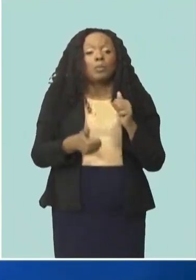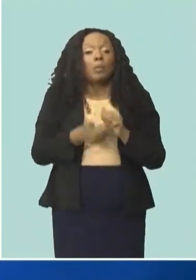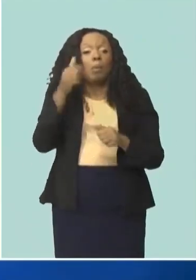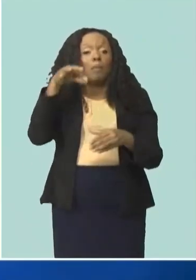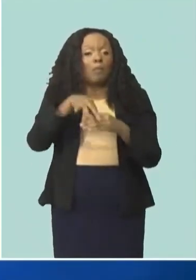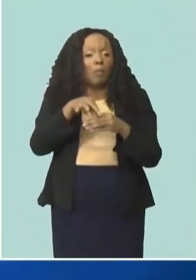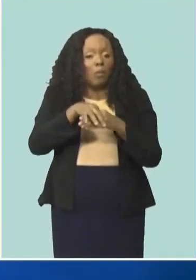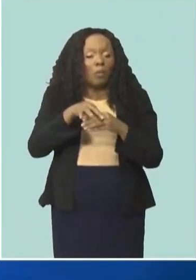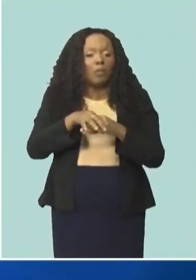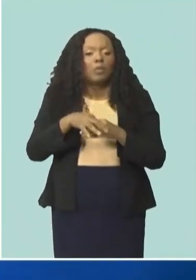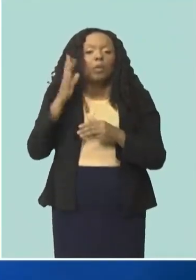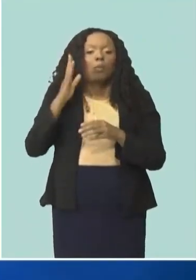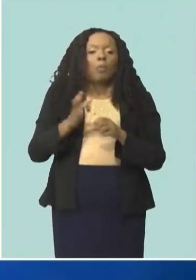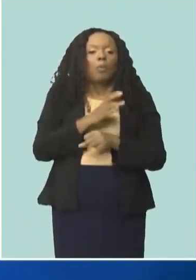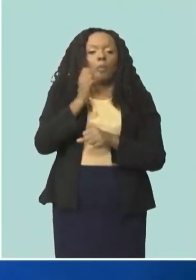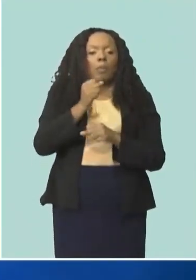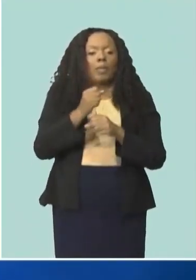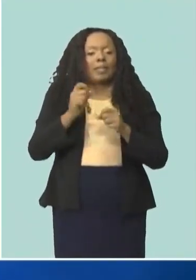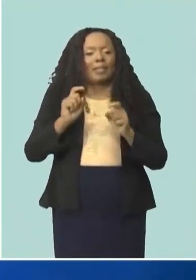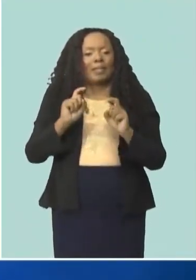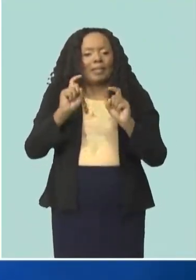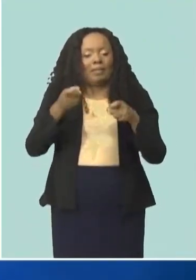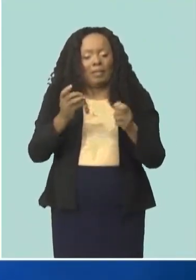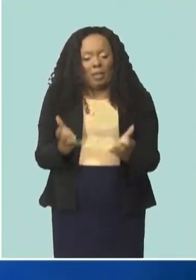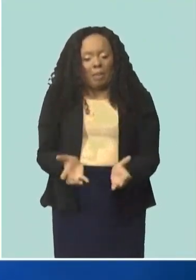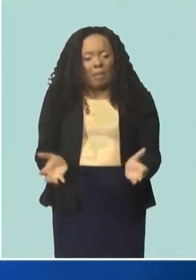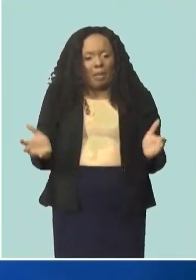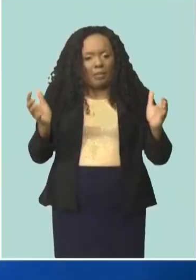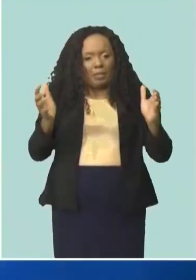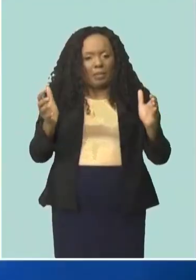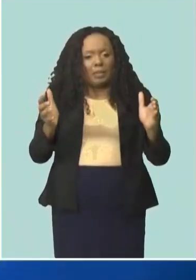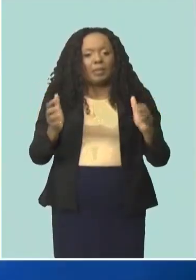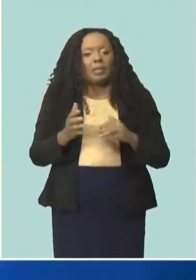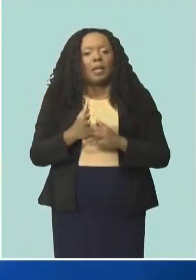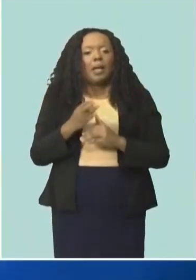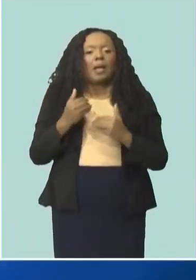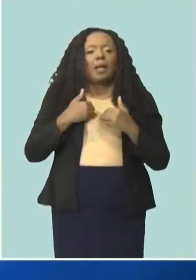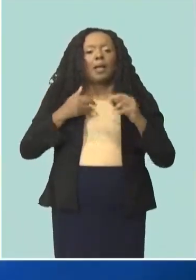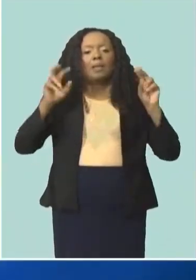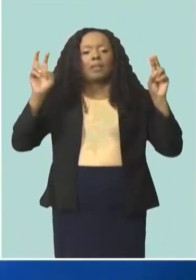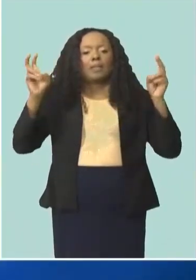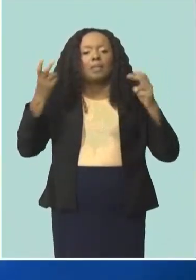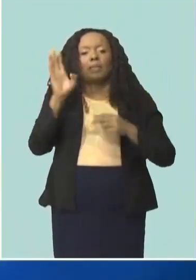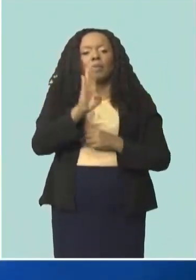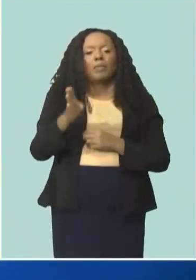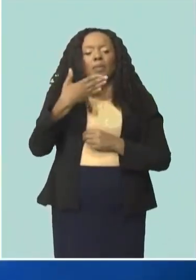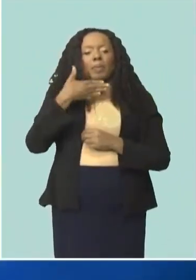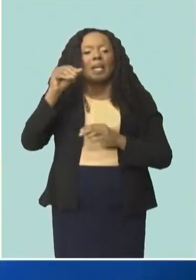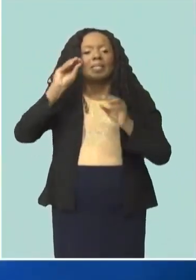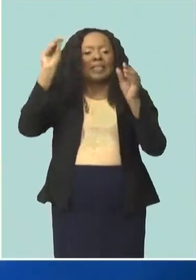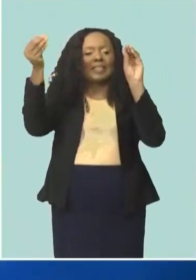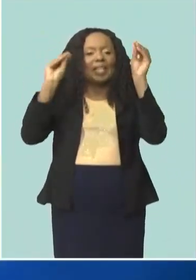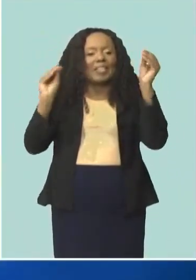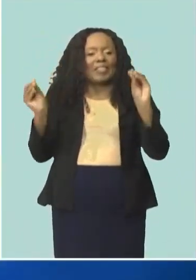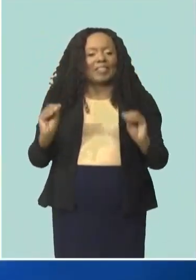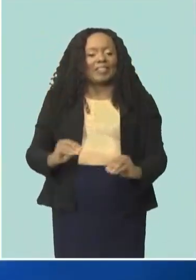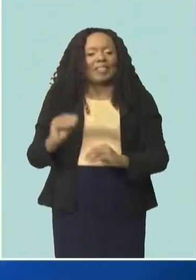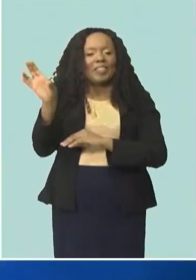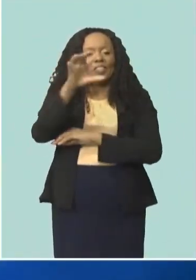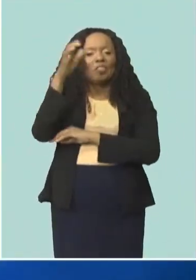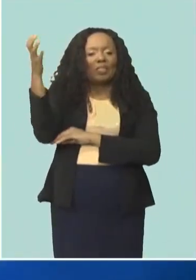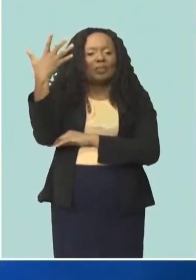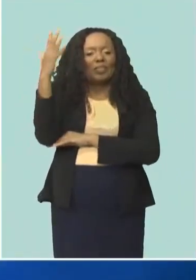most votes will take home a gift basket from Western Wholesale and earn the title of Barbados' best decorated Christmas tree